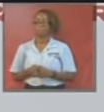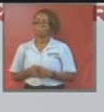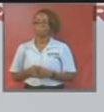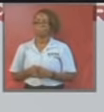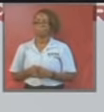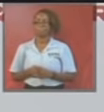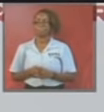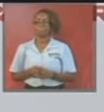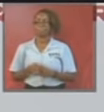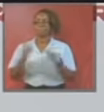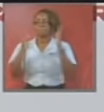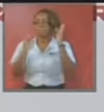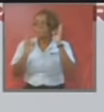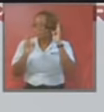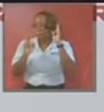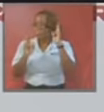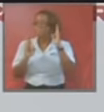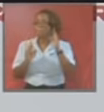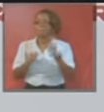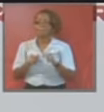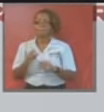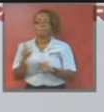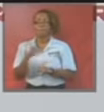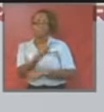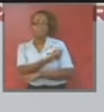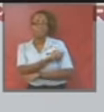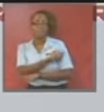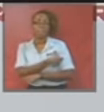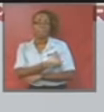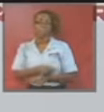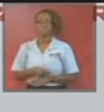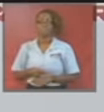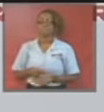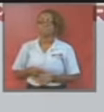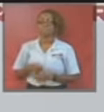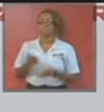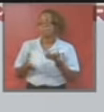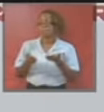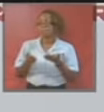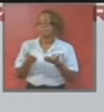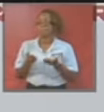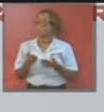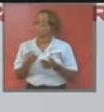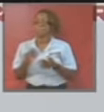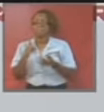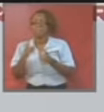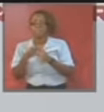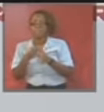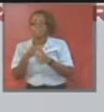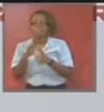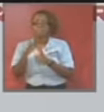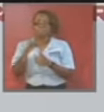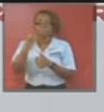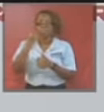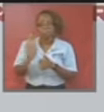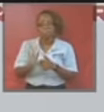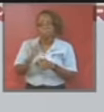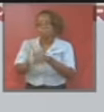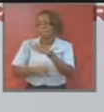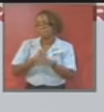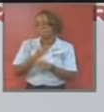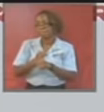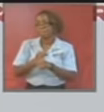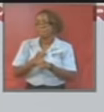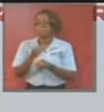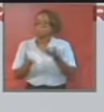we are keeping that timeline in mind as we have our discussions both bilaterally and through COVAX. We had a meeting